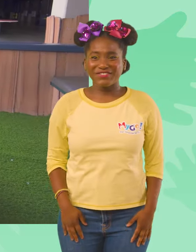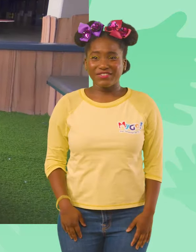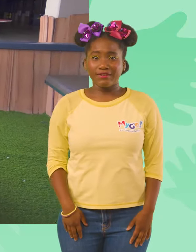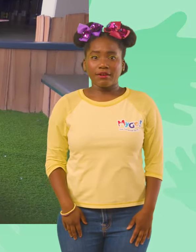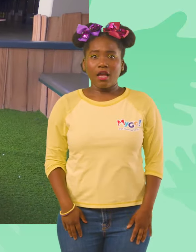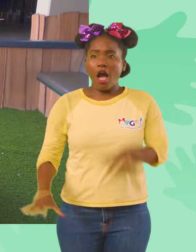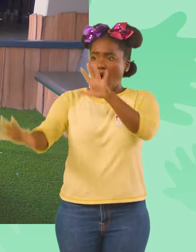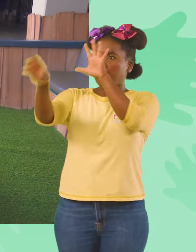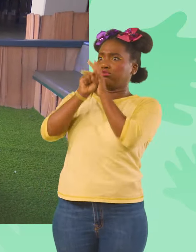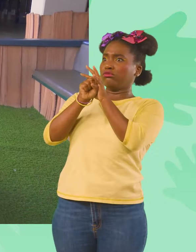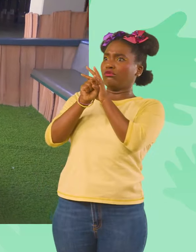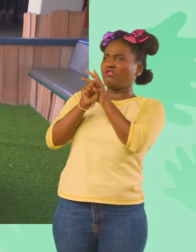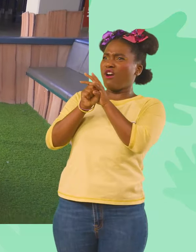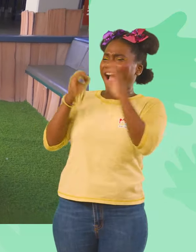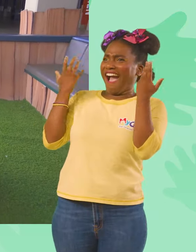Whoa. I got the ball.